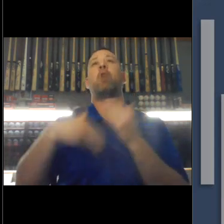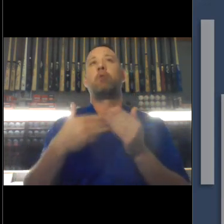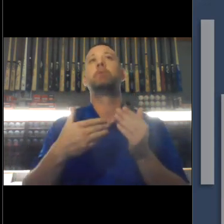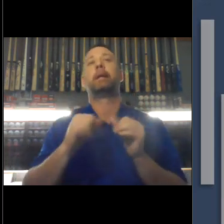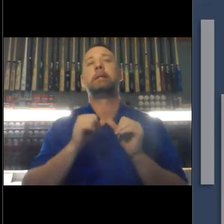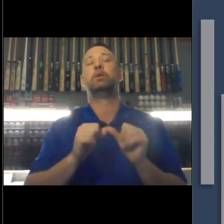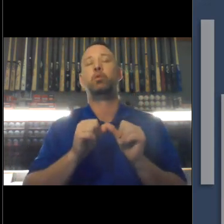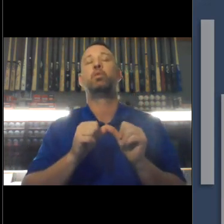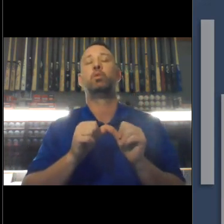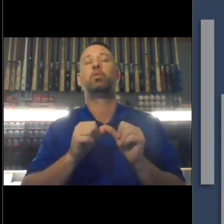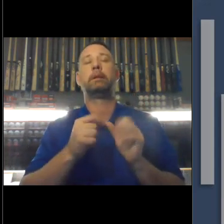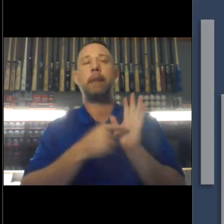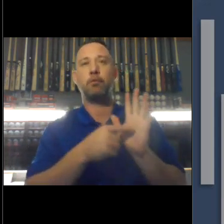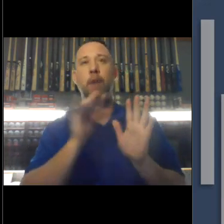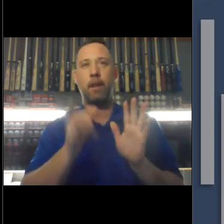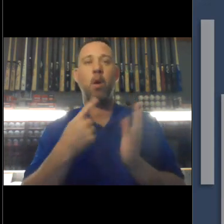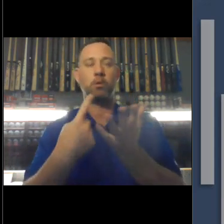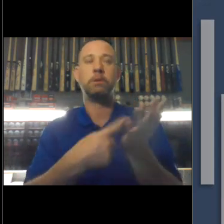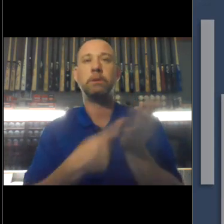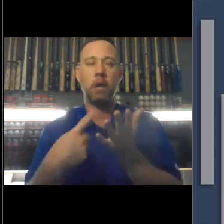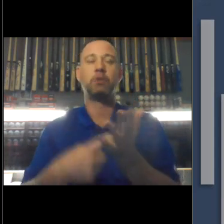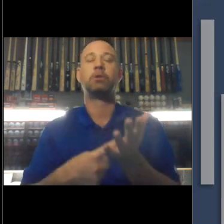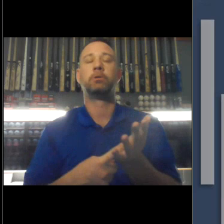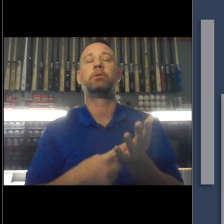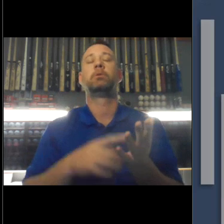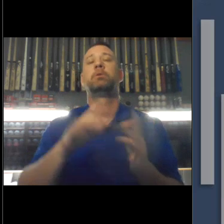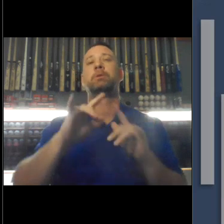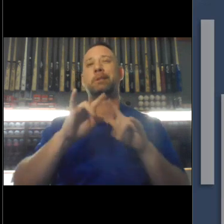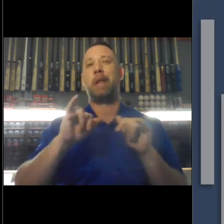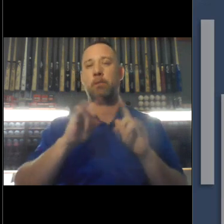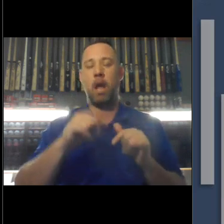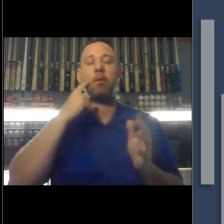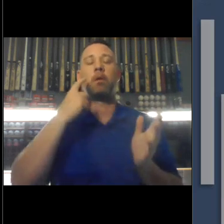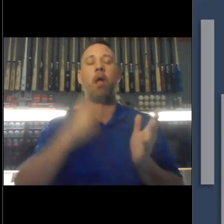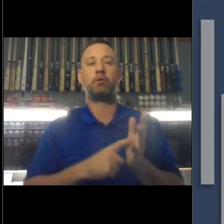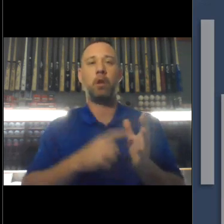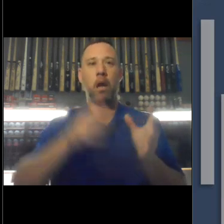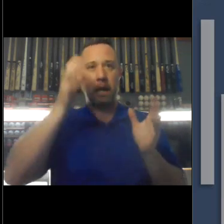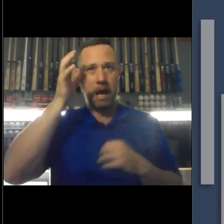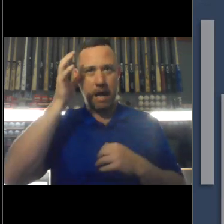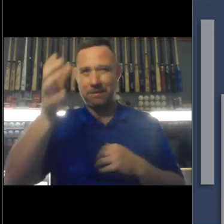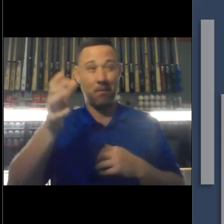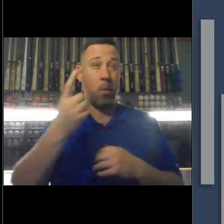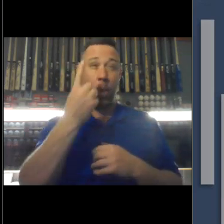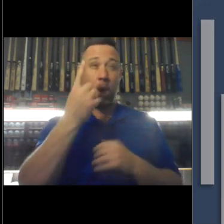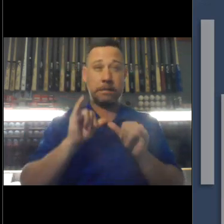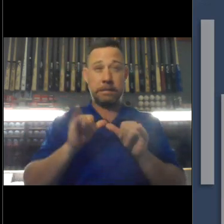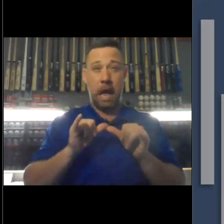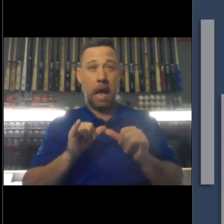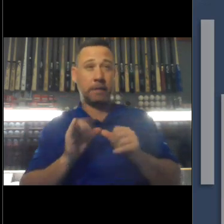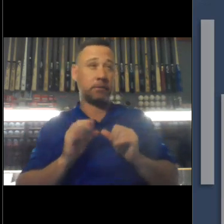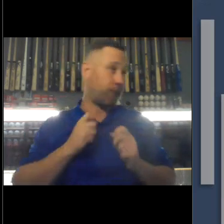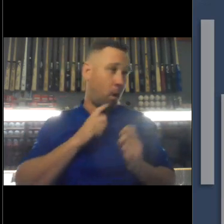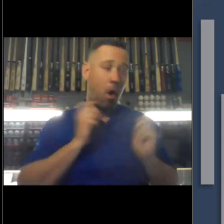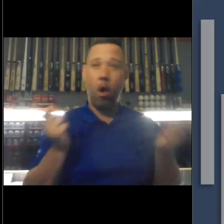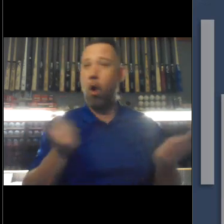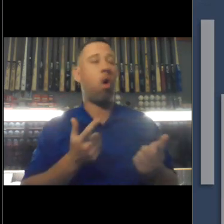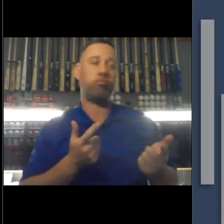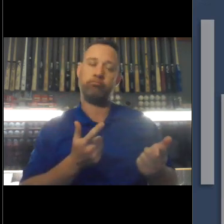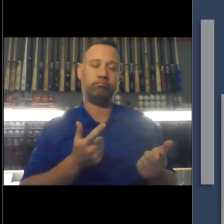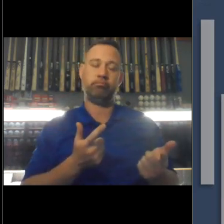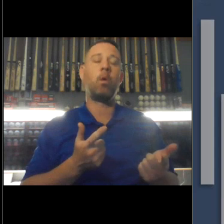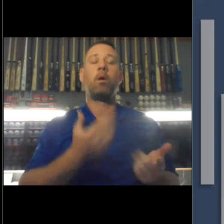discussions. At the same time, we also acknowledge the concept of one size doesn't fit all. So Commissioner Martinez, thank you for